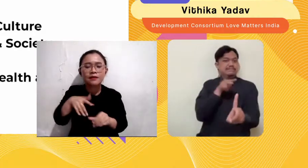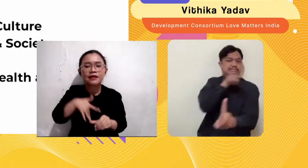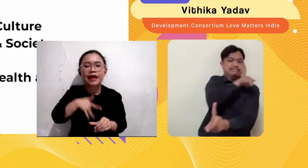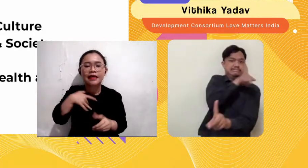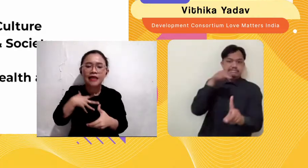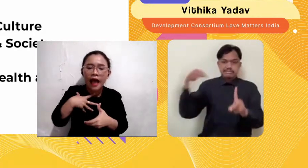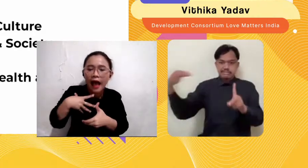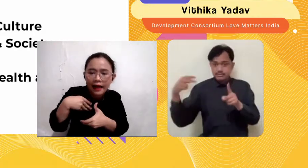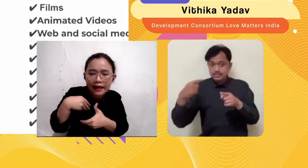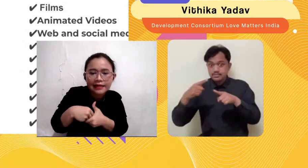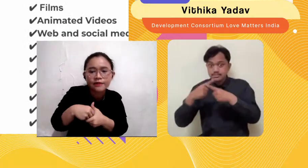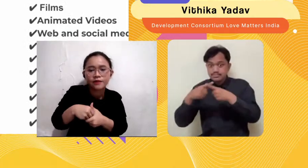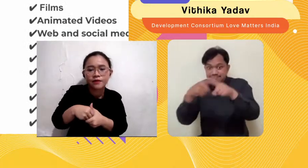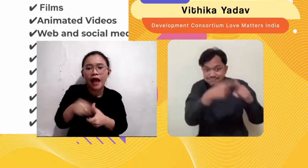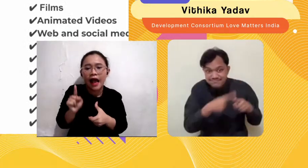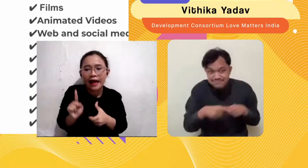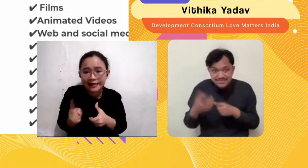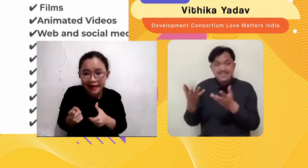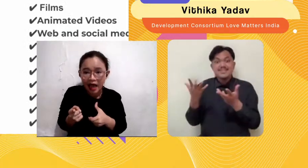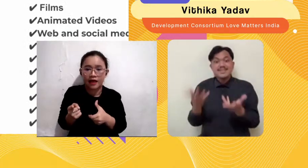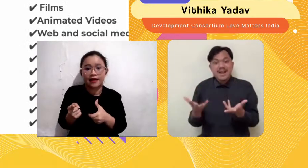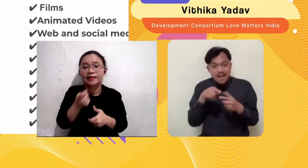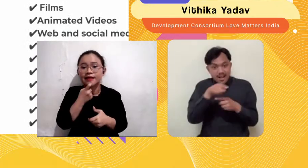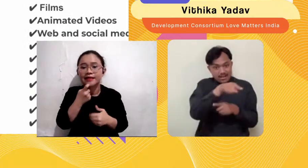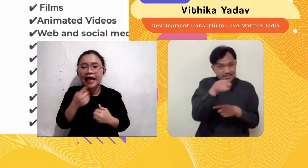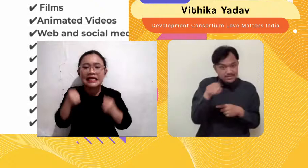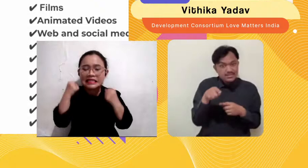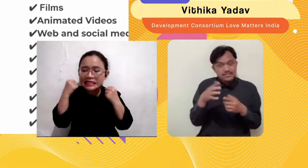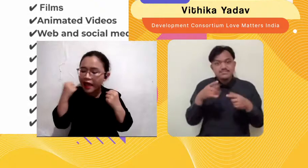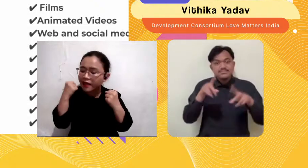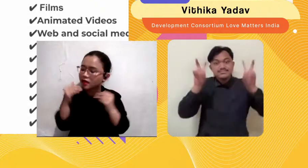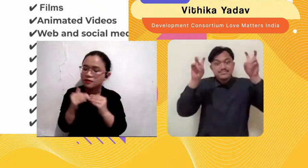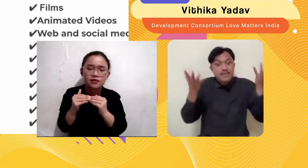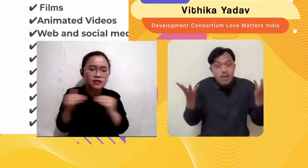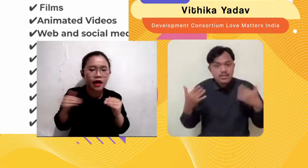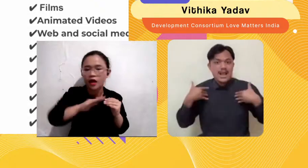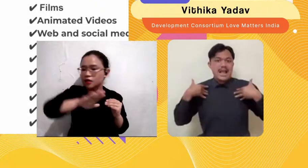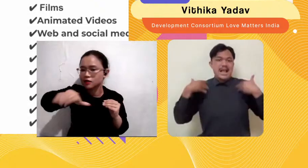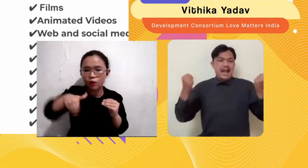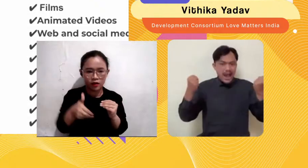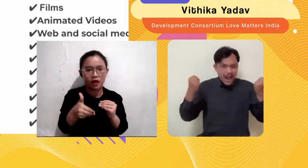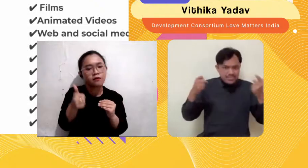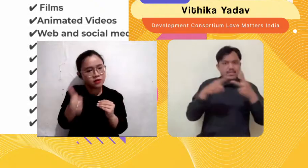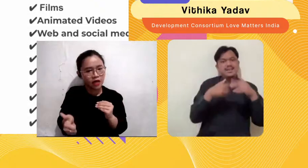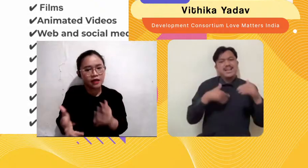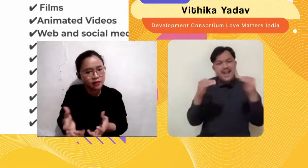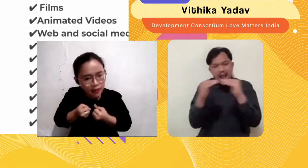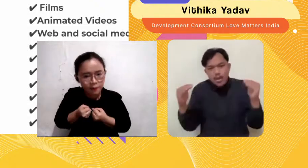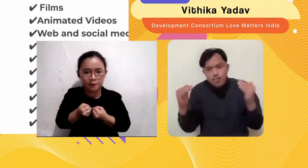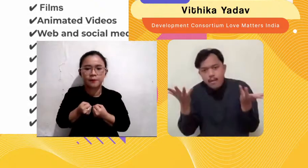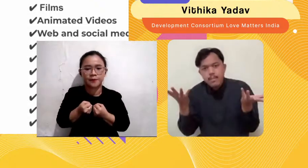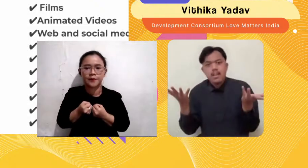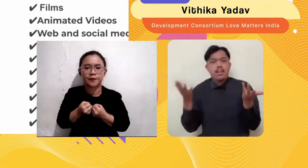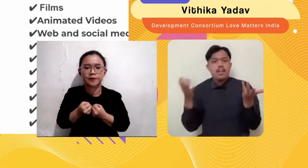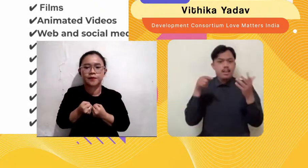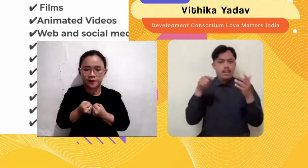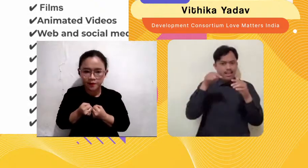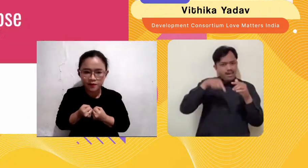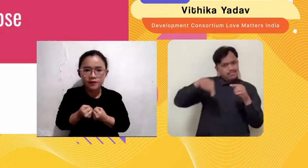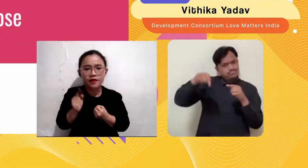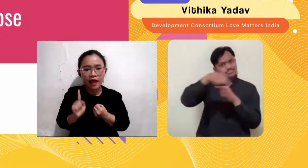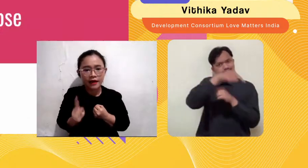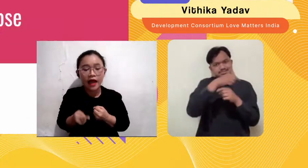on overall health and well-being. These are just some of the the kind of reach that we